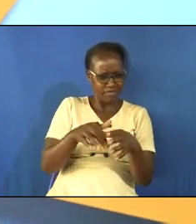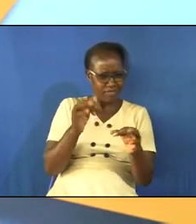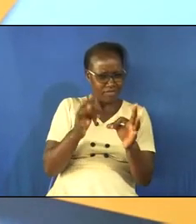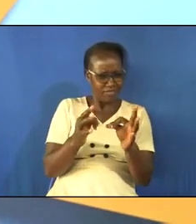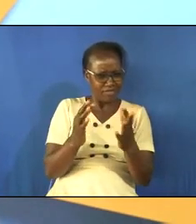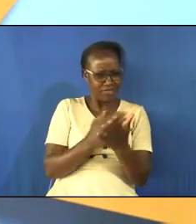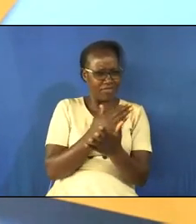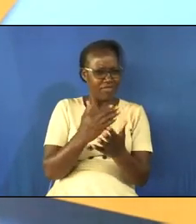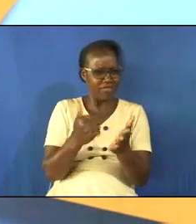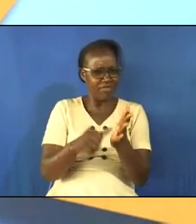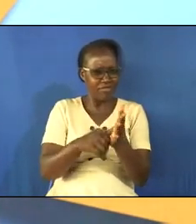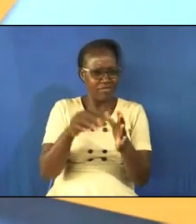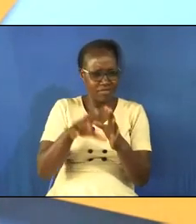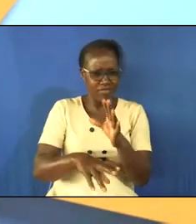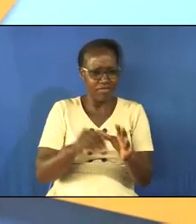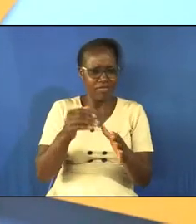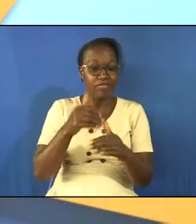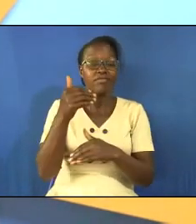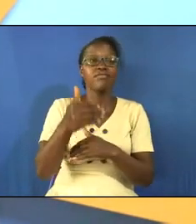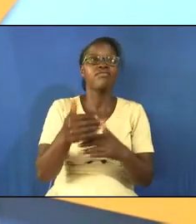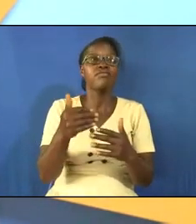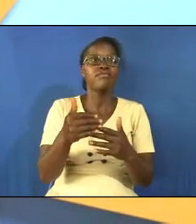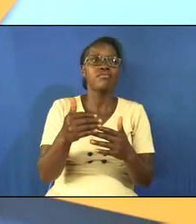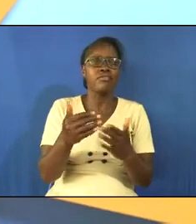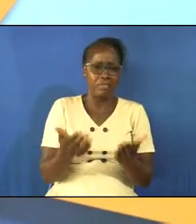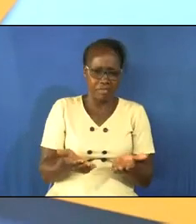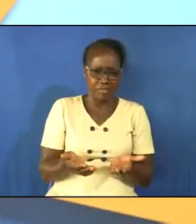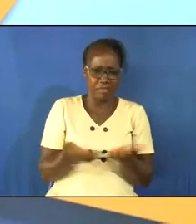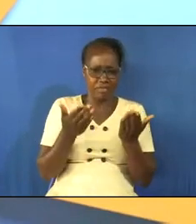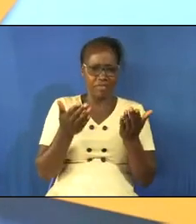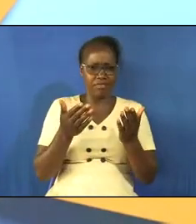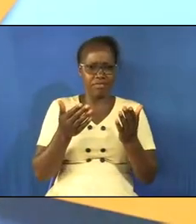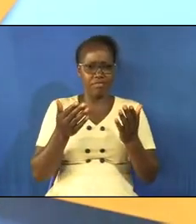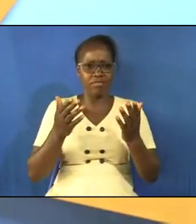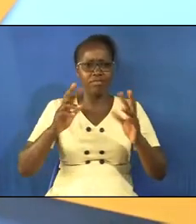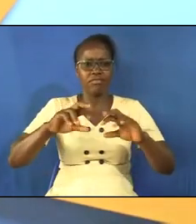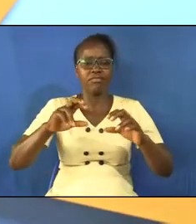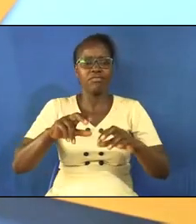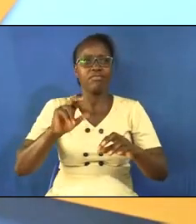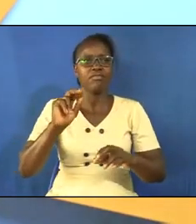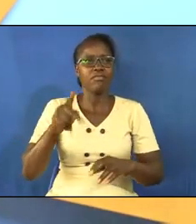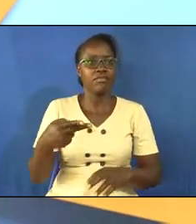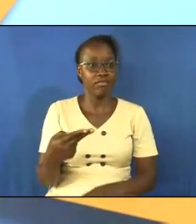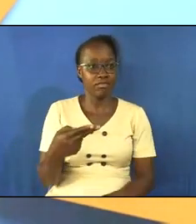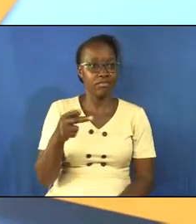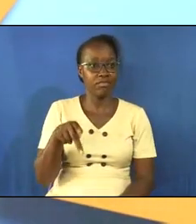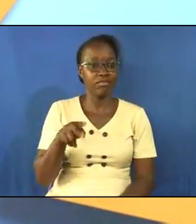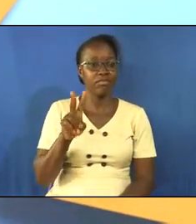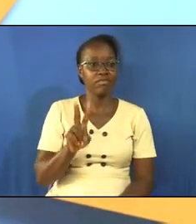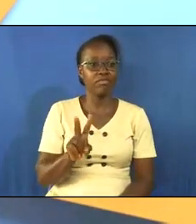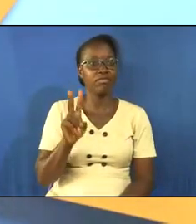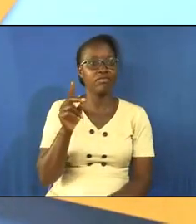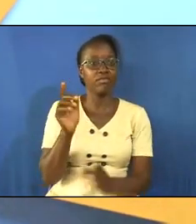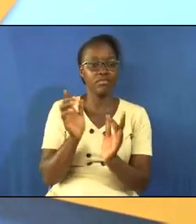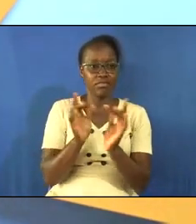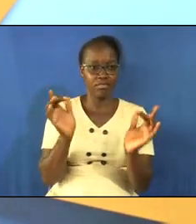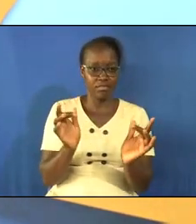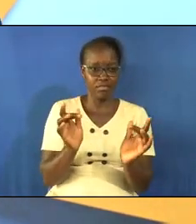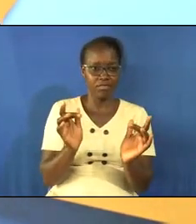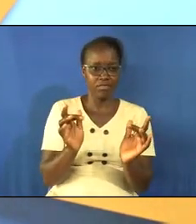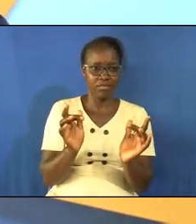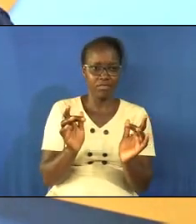are noted, the next thing you'll want to do is escalate and do a human papillomavirus DNA test. Now, if